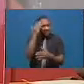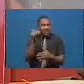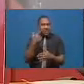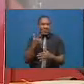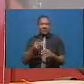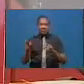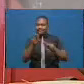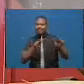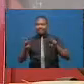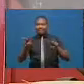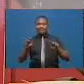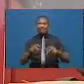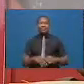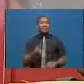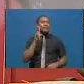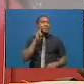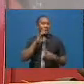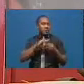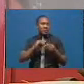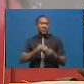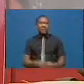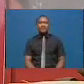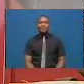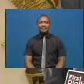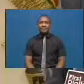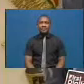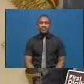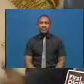vanguard of the public. Napoleon Atukito reports.